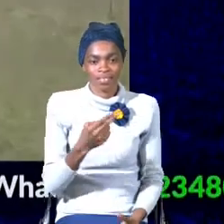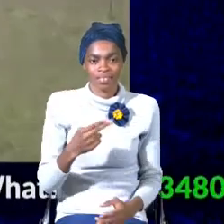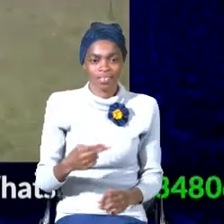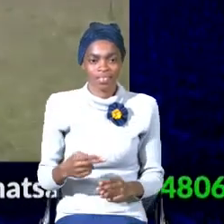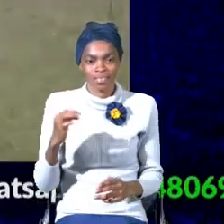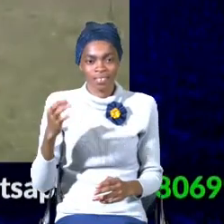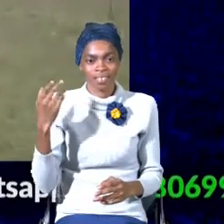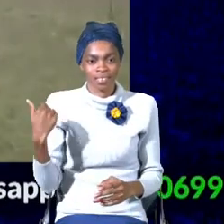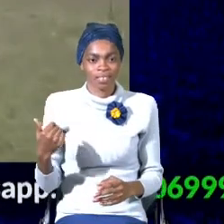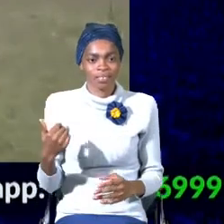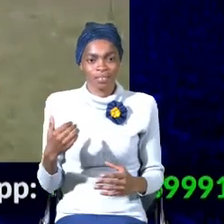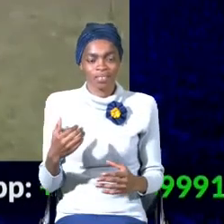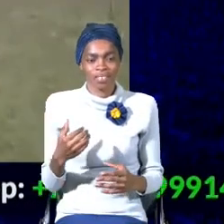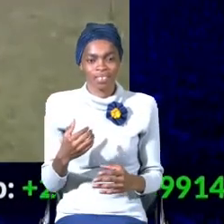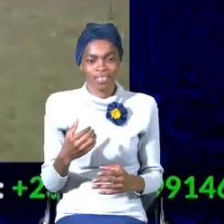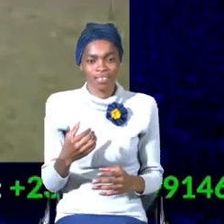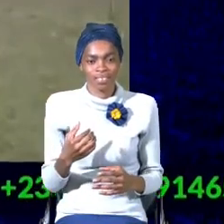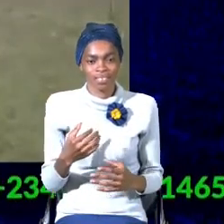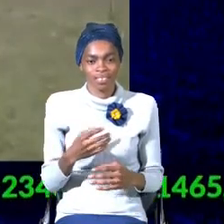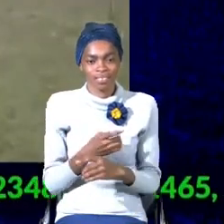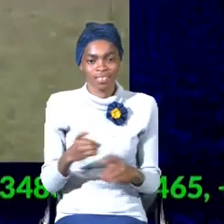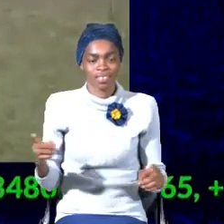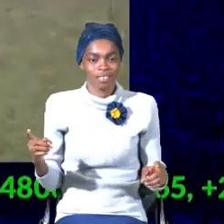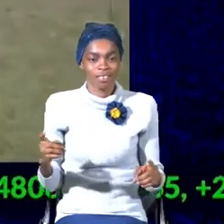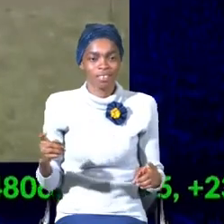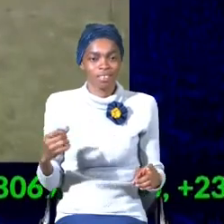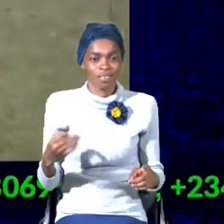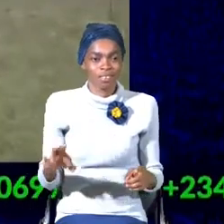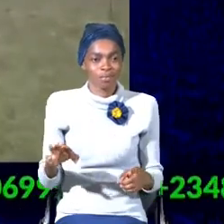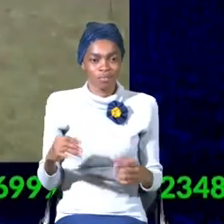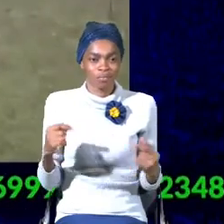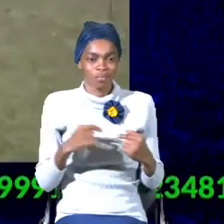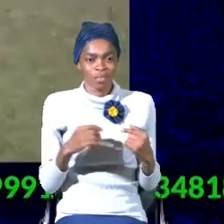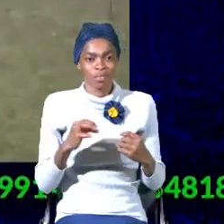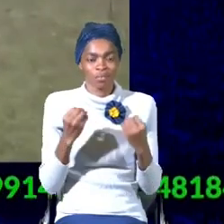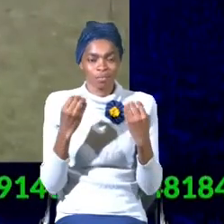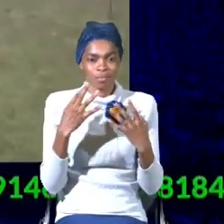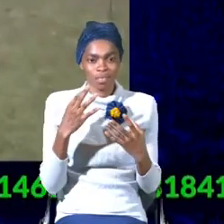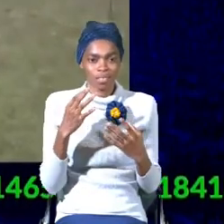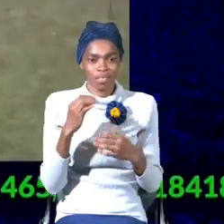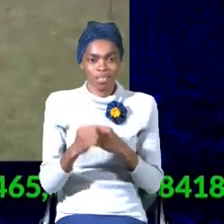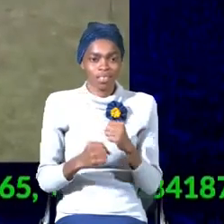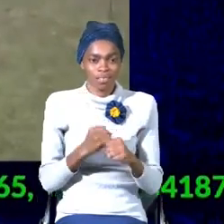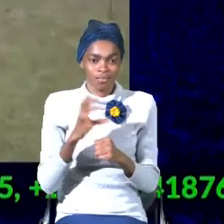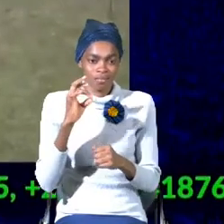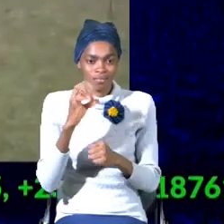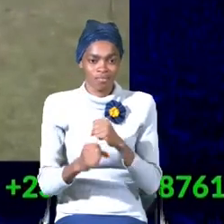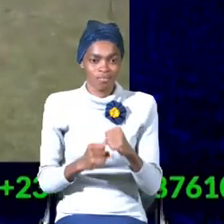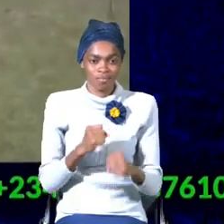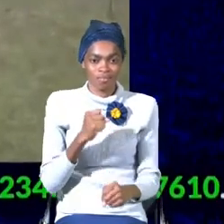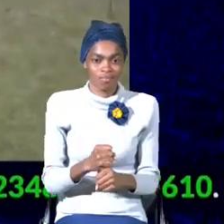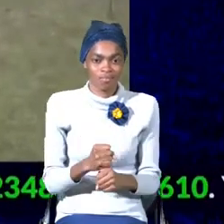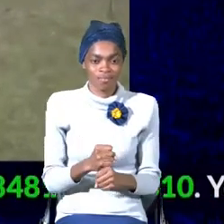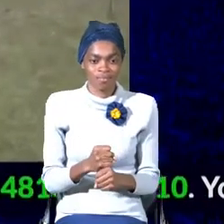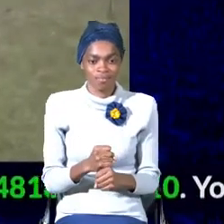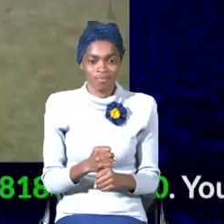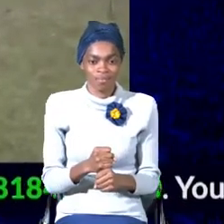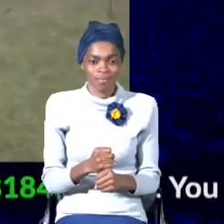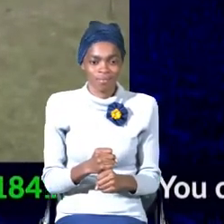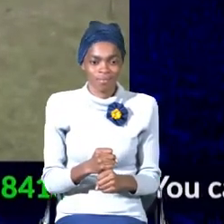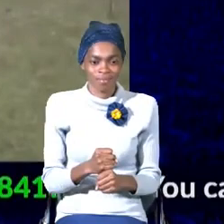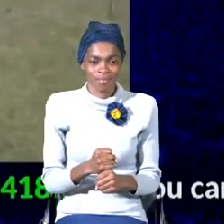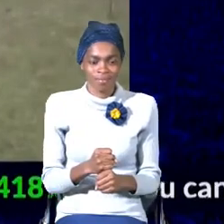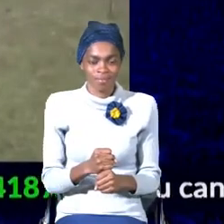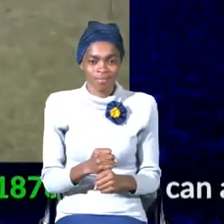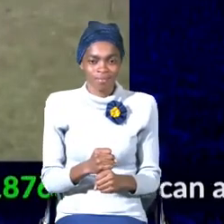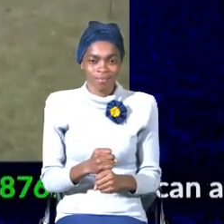chest pain of many years as well as eye divert of 7 years, 400 level, elect, Federal University of Technology.